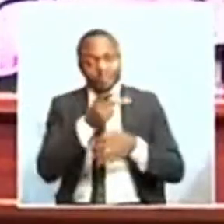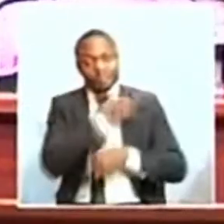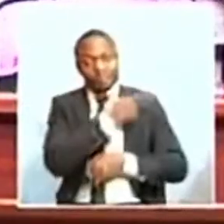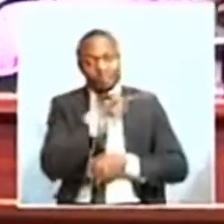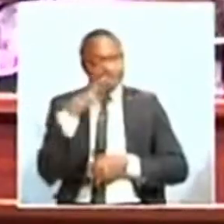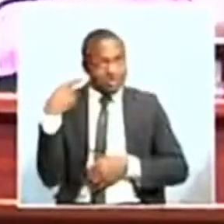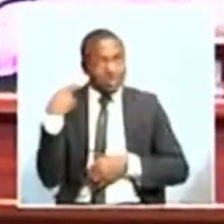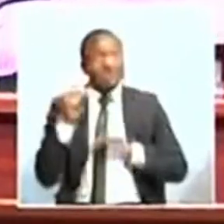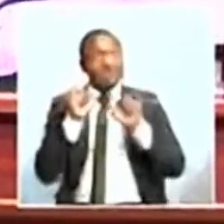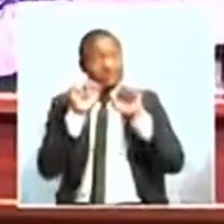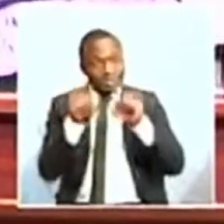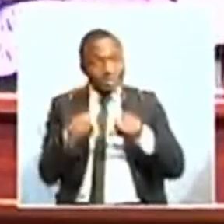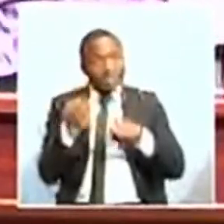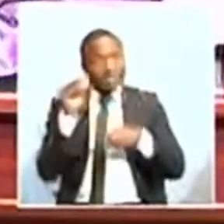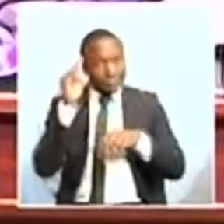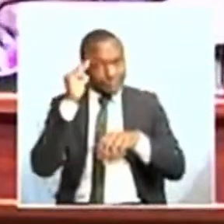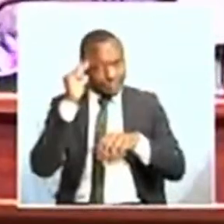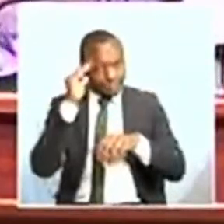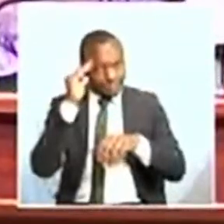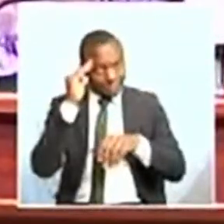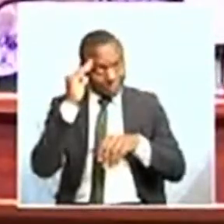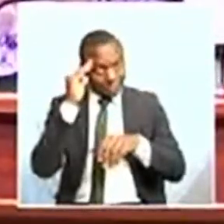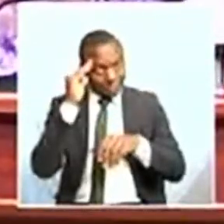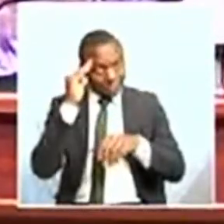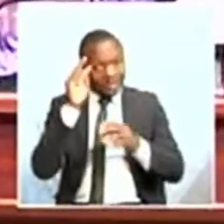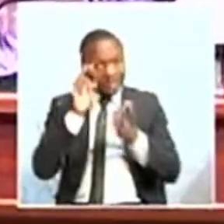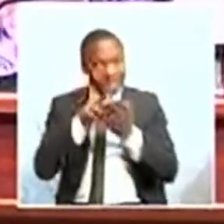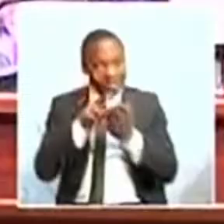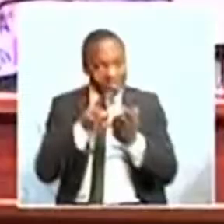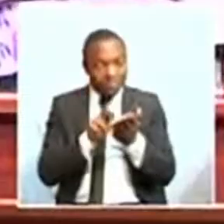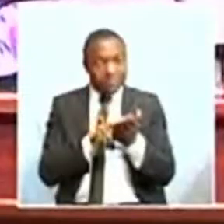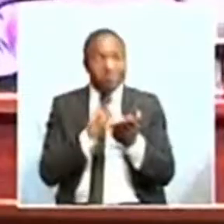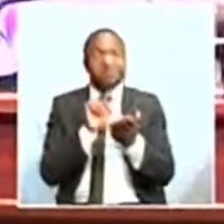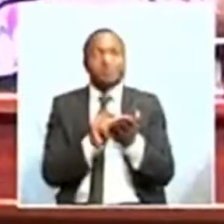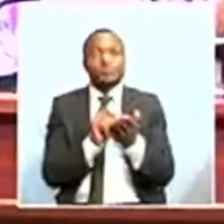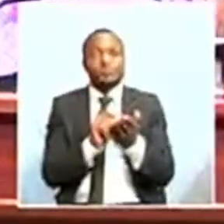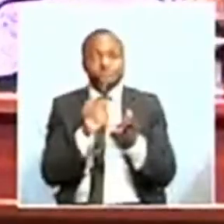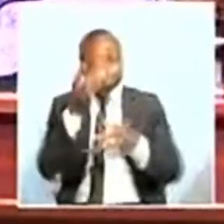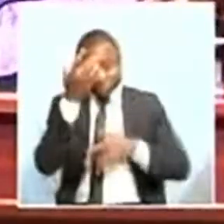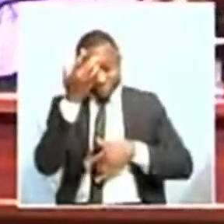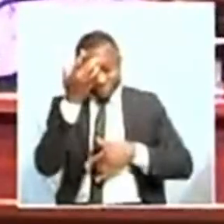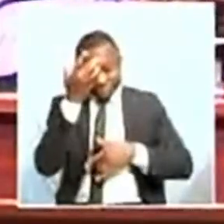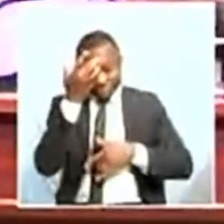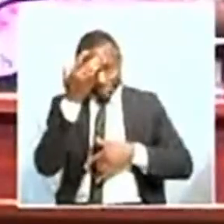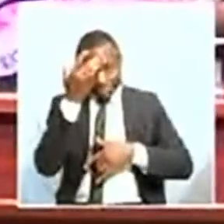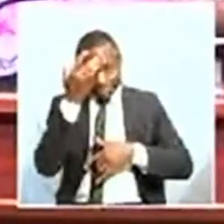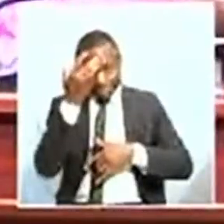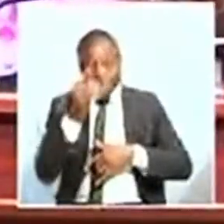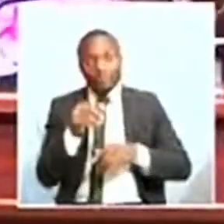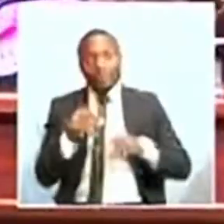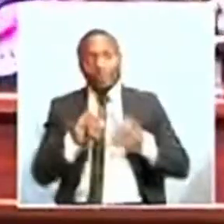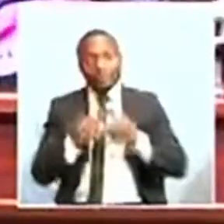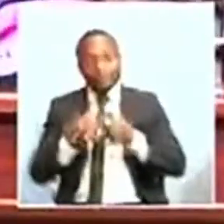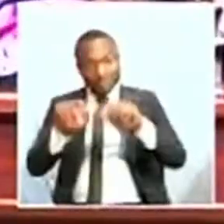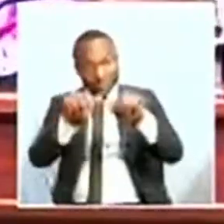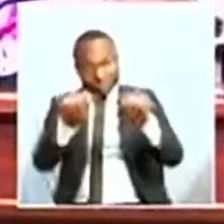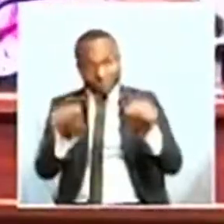House may wish to note that since the recording of index cases in the mentioned areas,